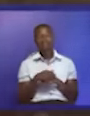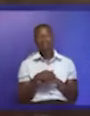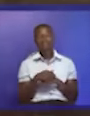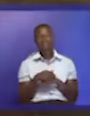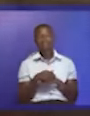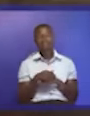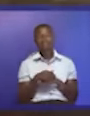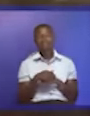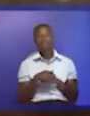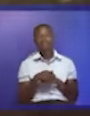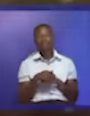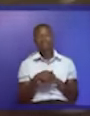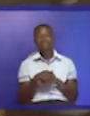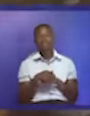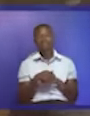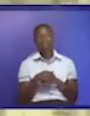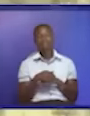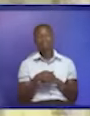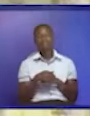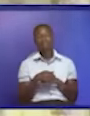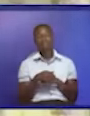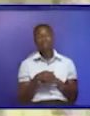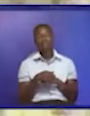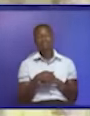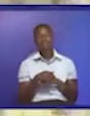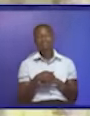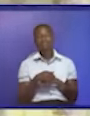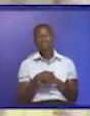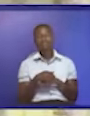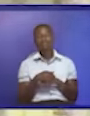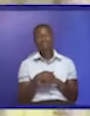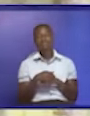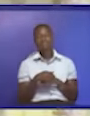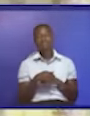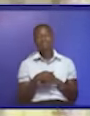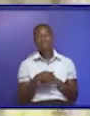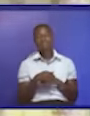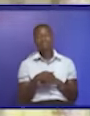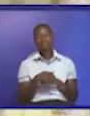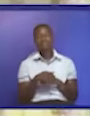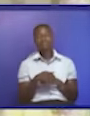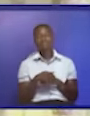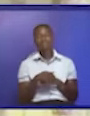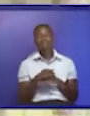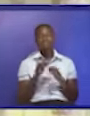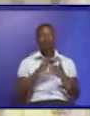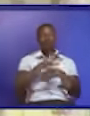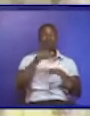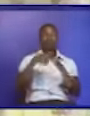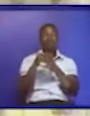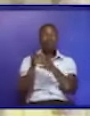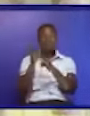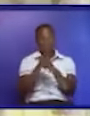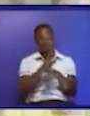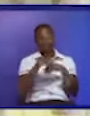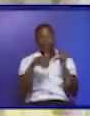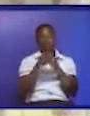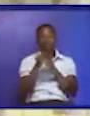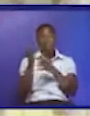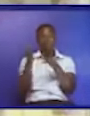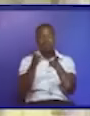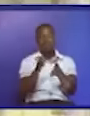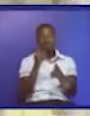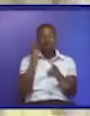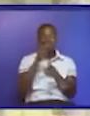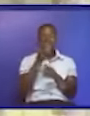Okay, so please, everyone, we are fasting, and all who are connected to this ministry, connected to this vision,